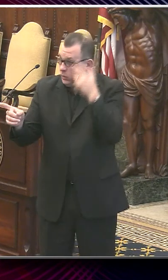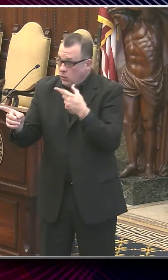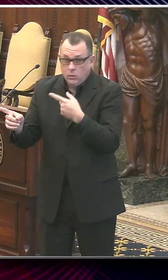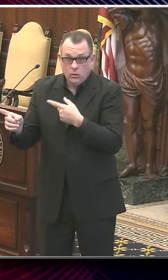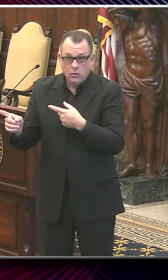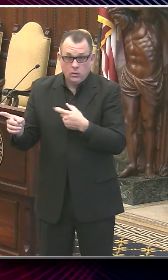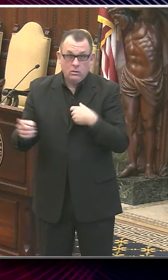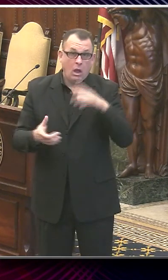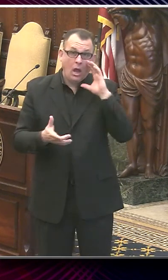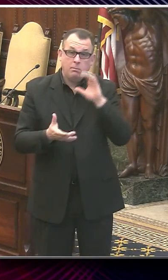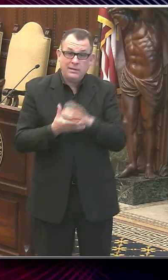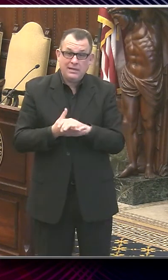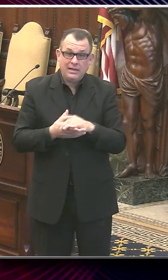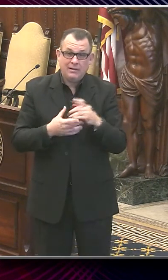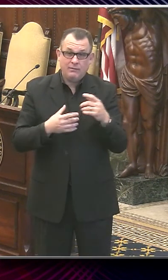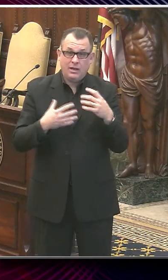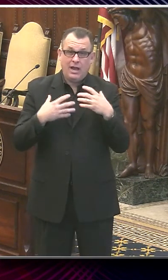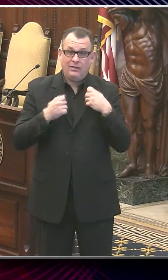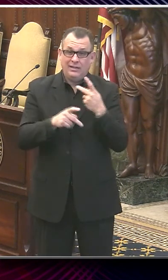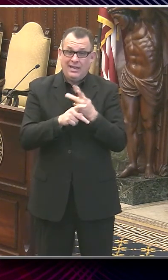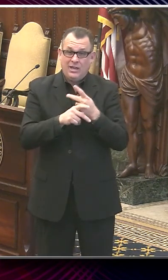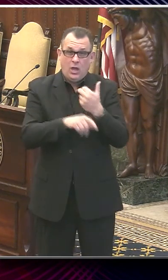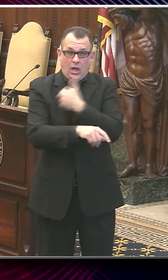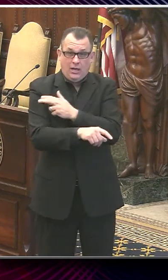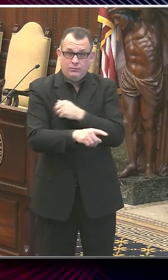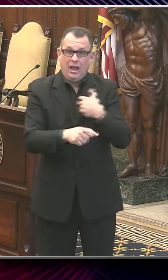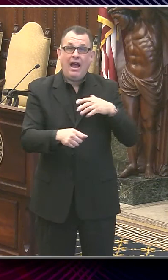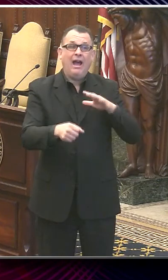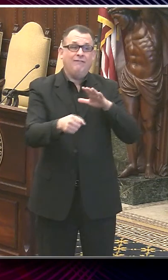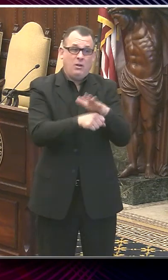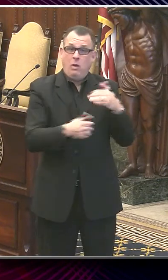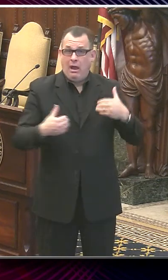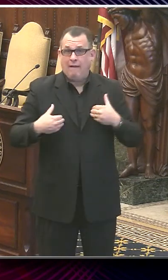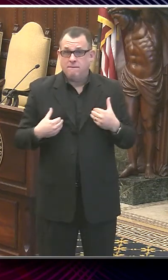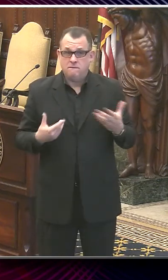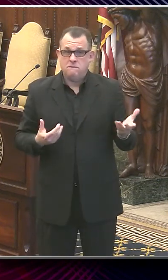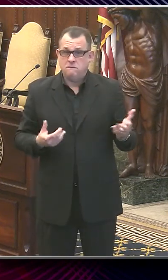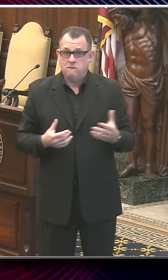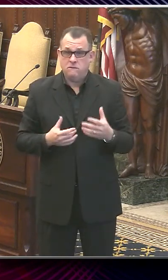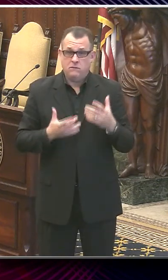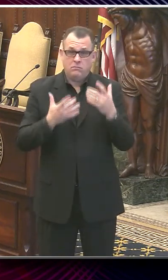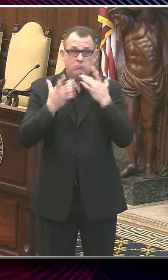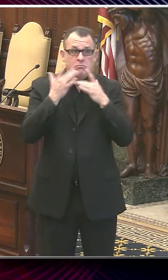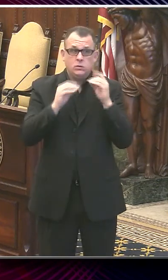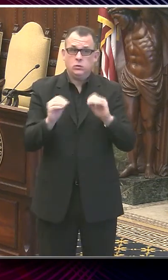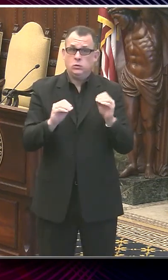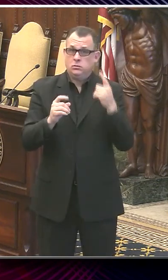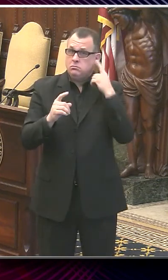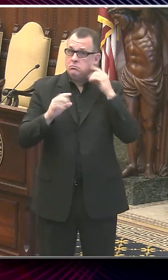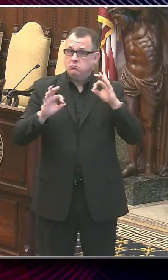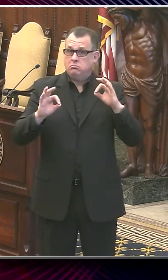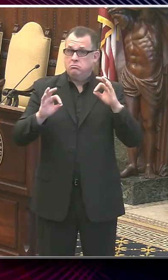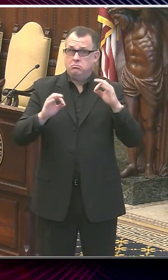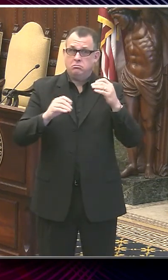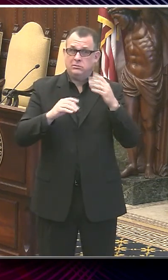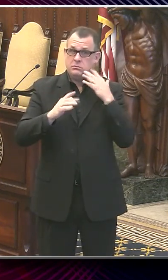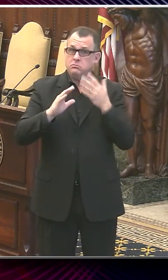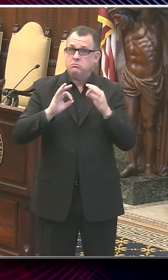certainly is that the healthcare institutions are able to get adequate PPE, that there's not a shortage right now. And